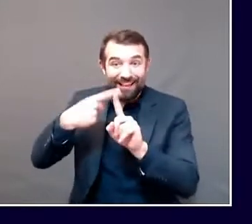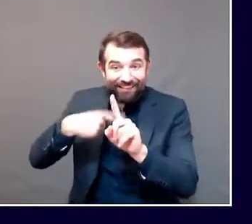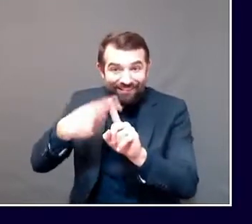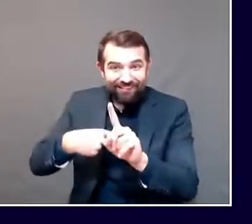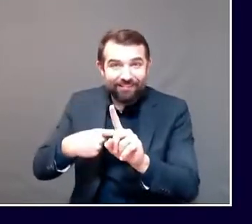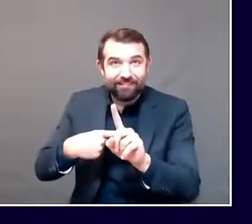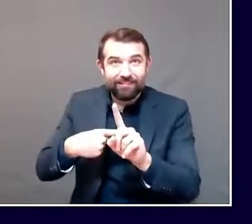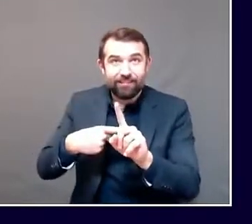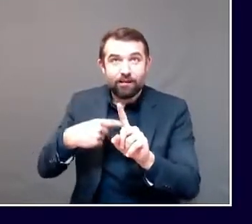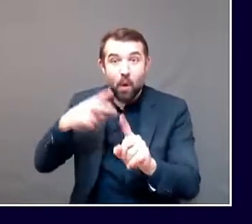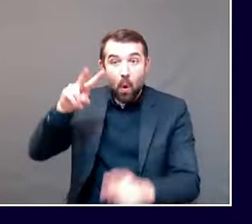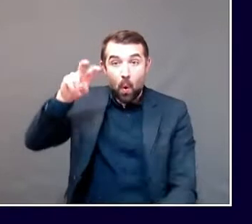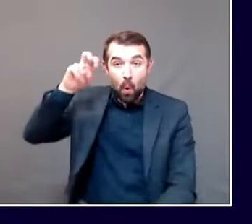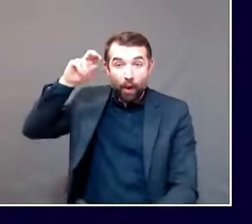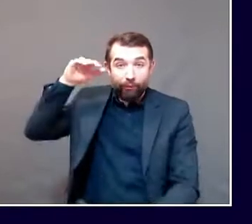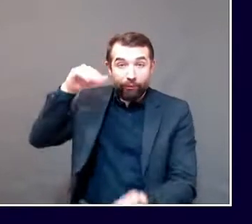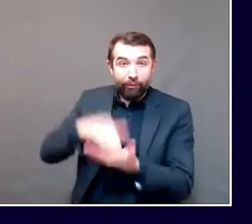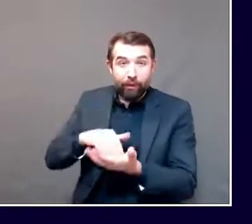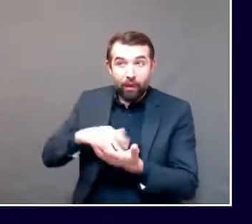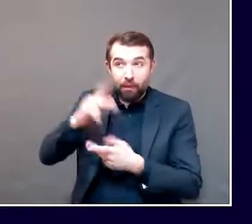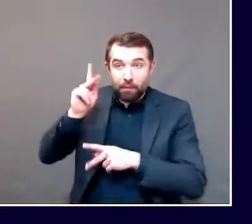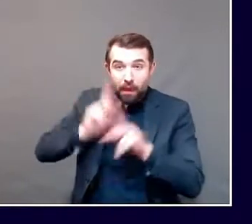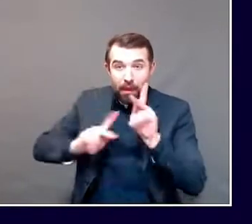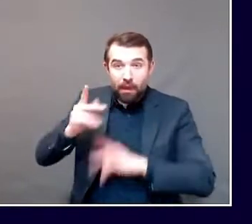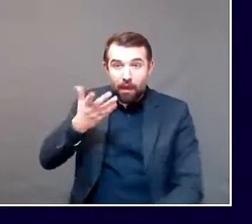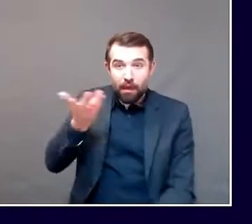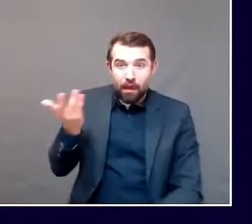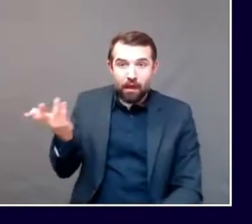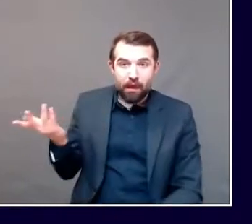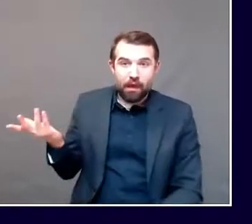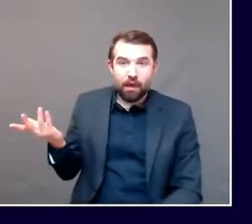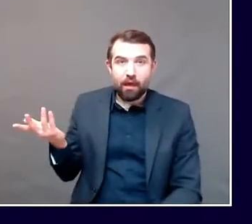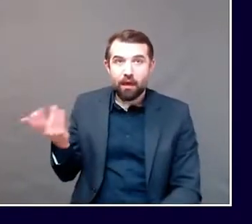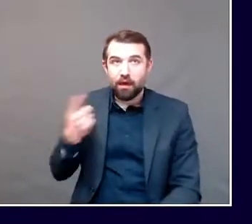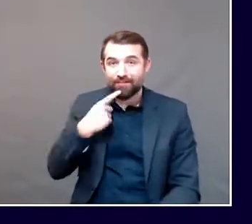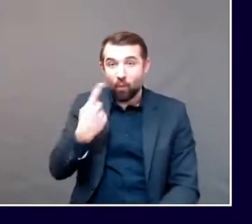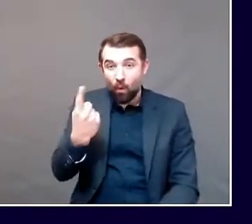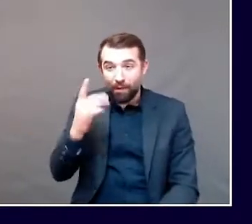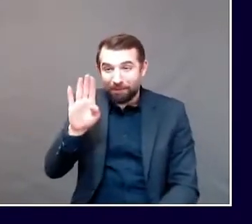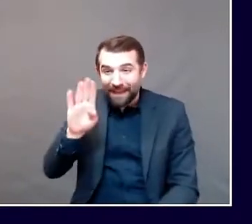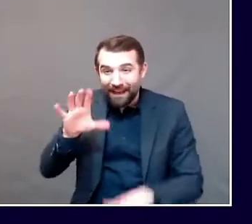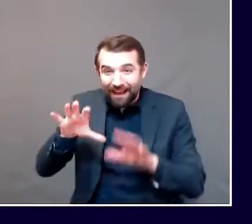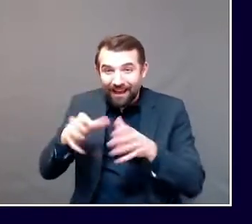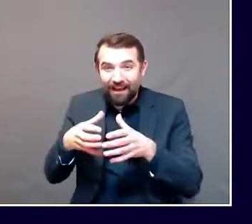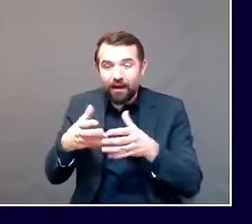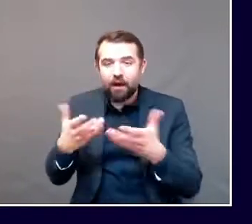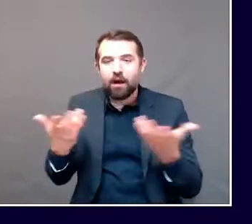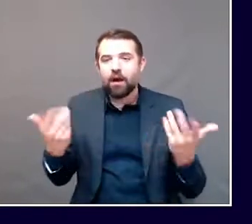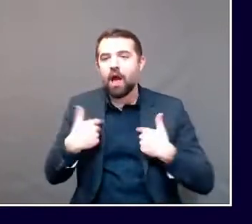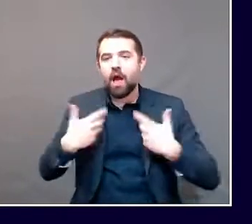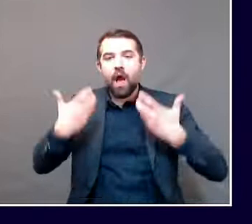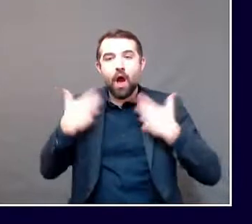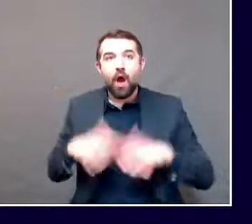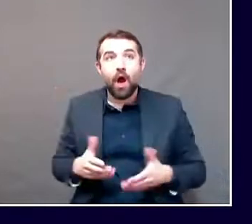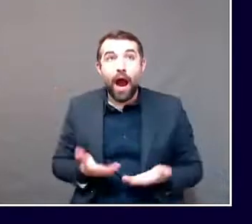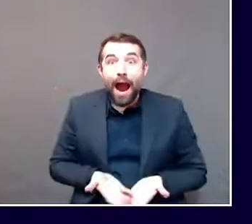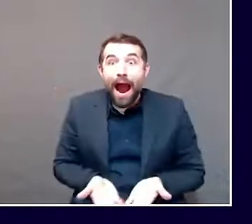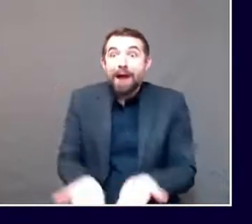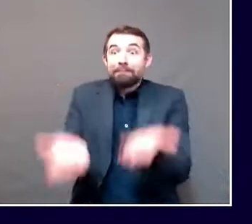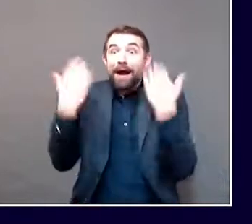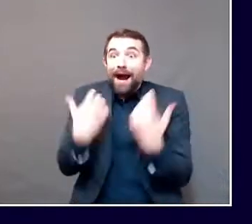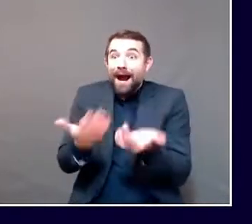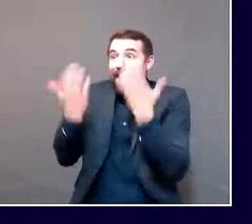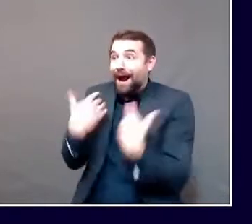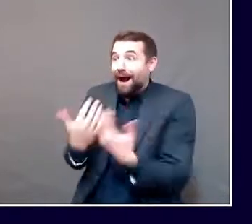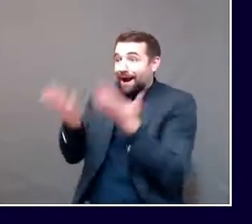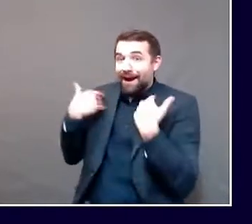why having these discussions in a thoughtful way, rather than just throwing the doors open and saying to folks, start lining up